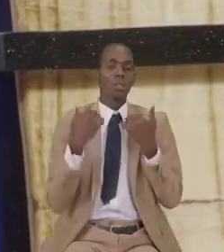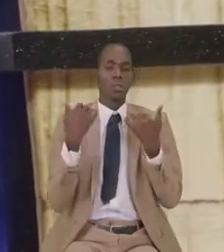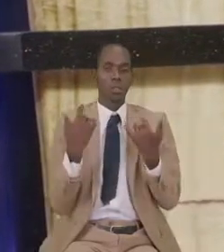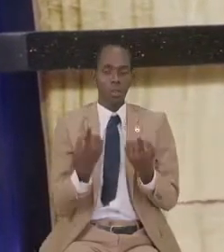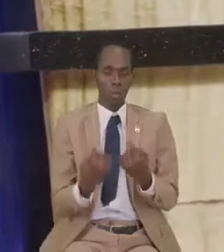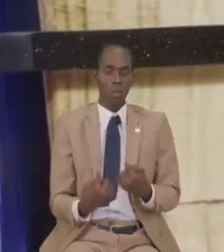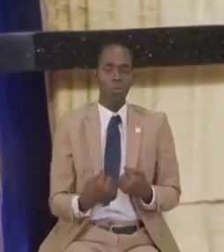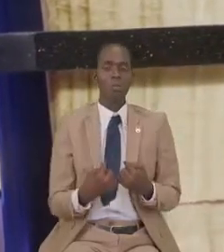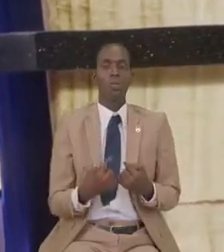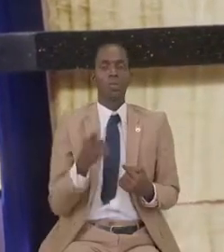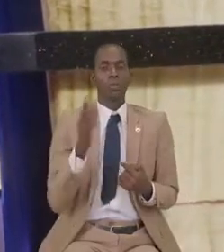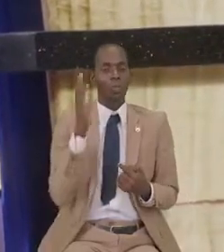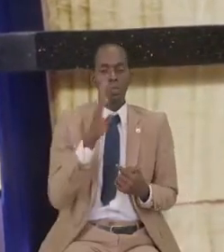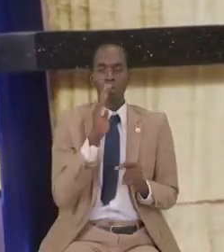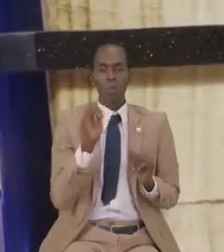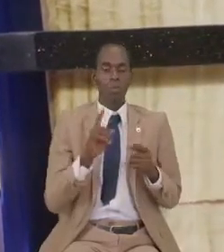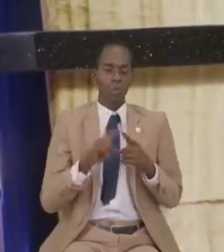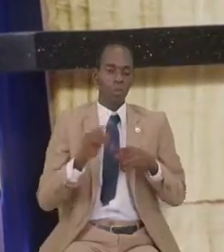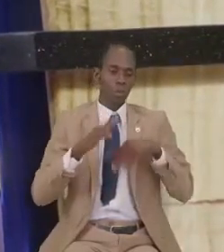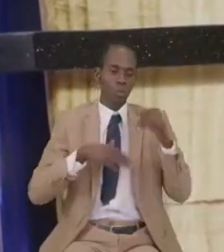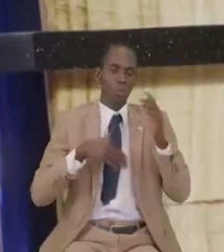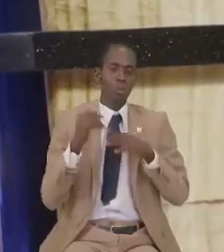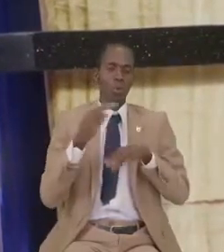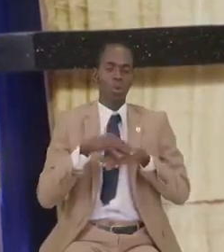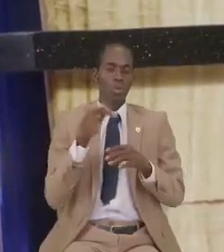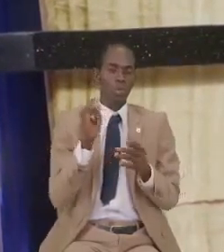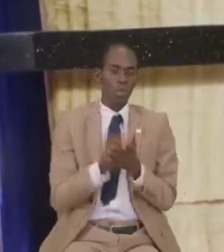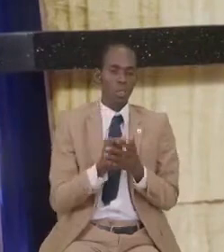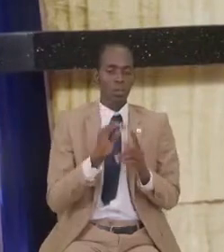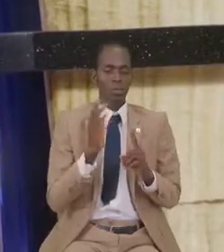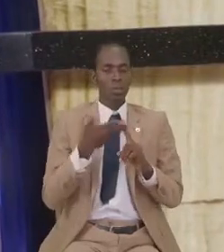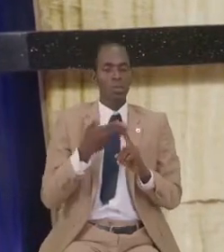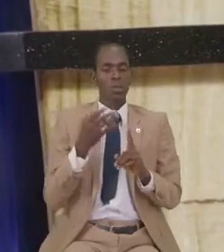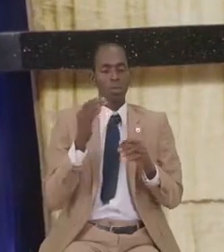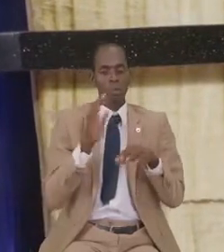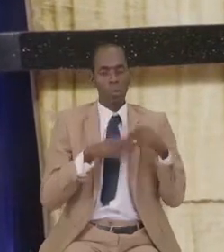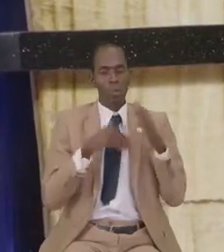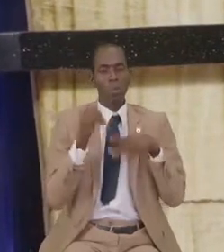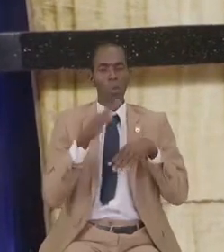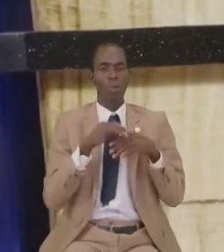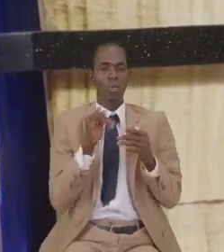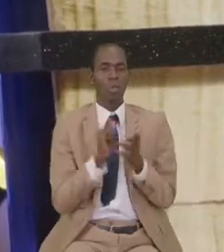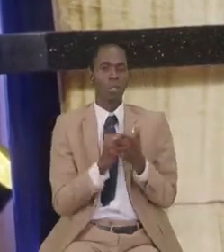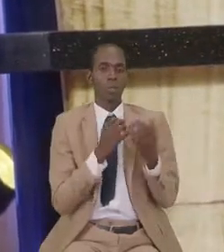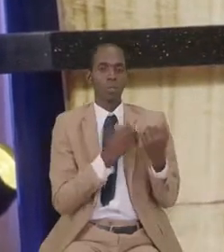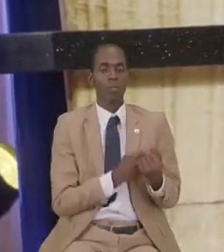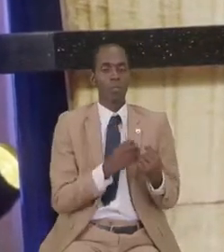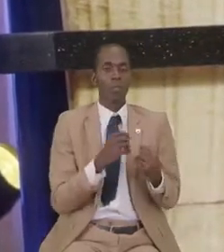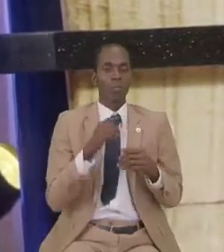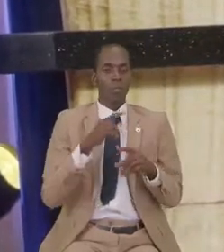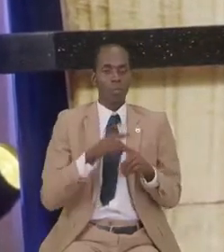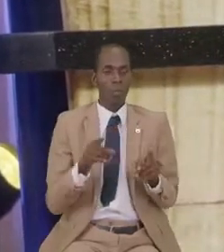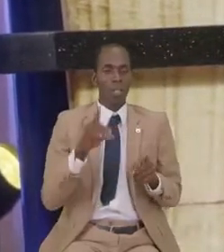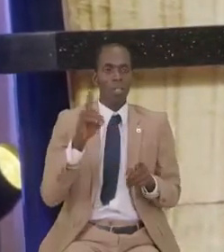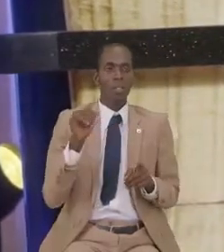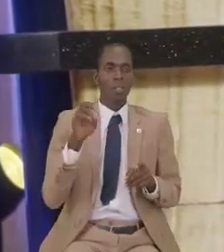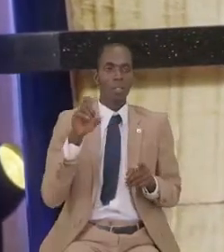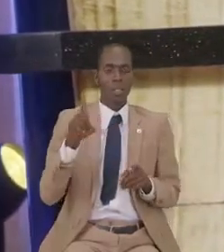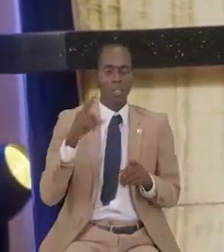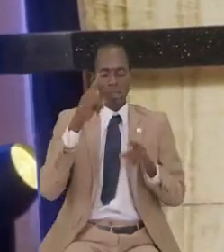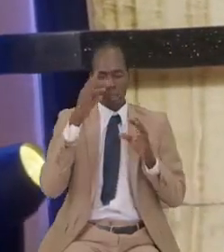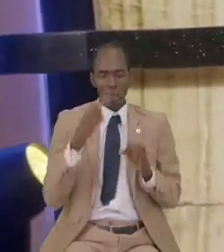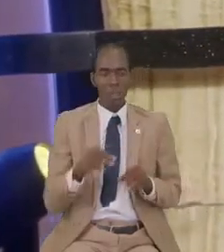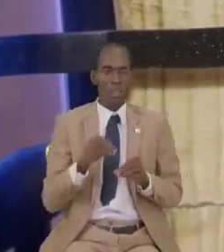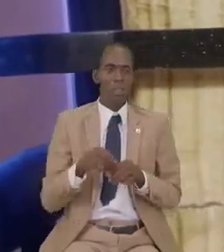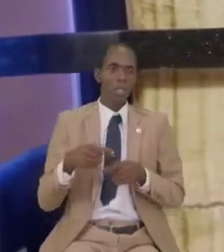be able to build on that conviction, build on that courage. It's about Daniel purpose purposed in his heart that he would